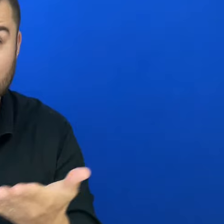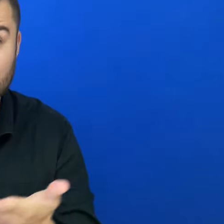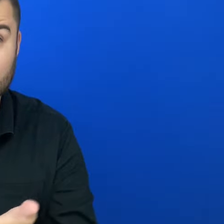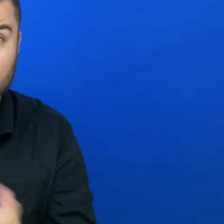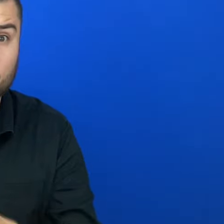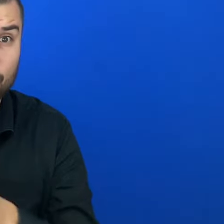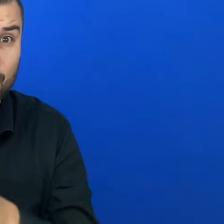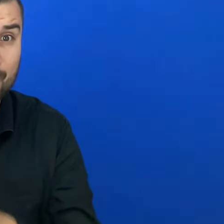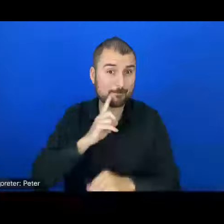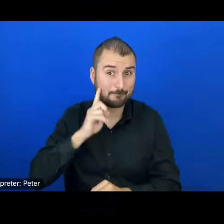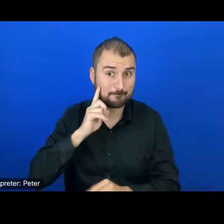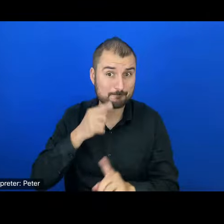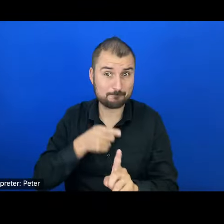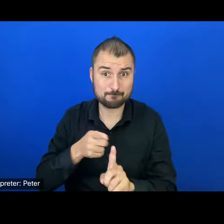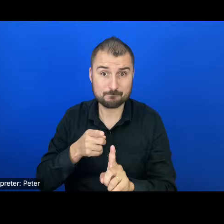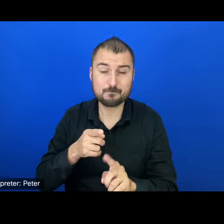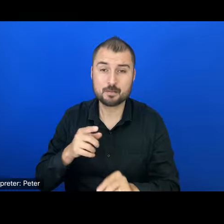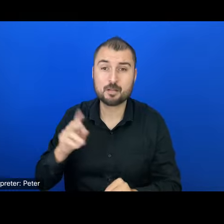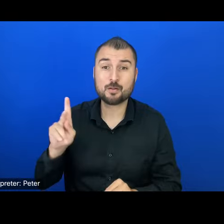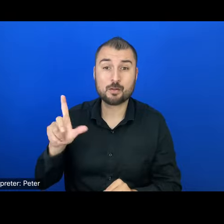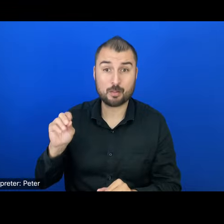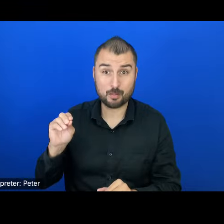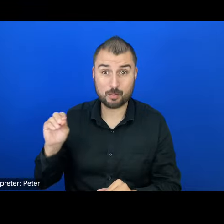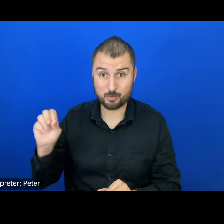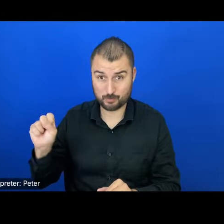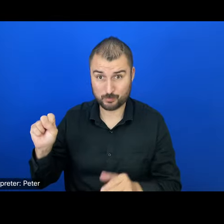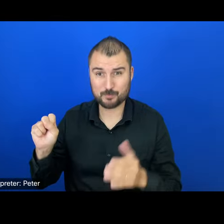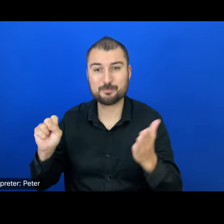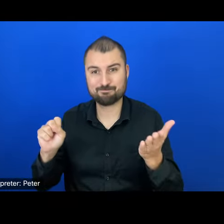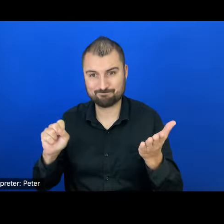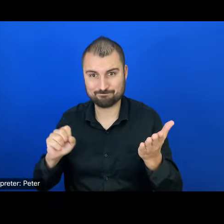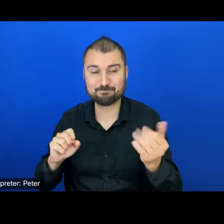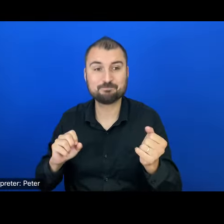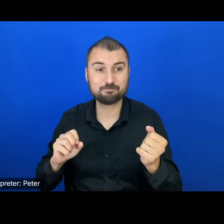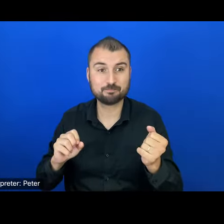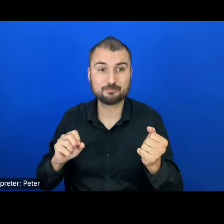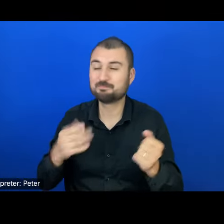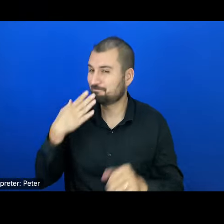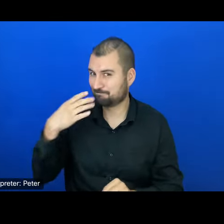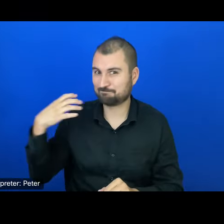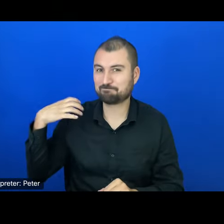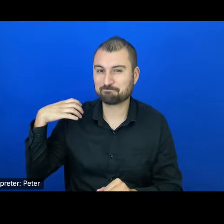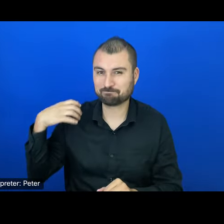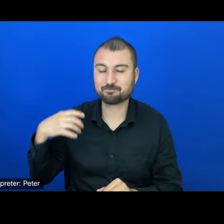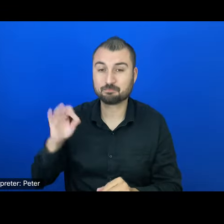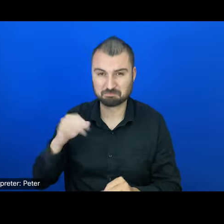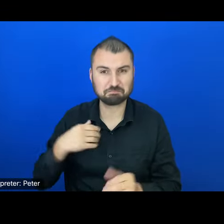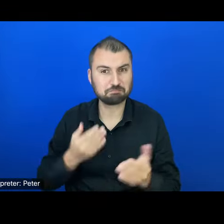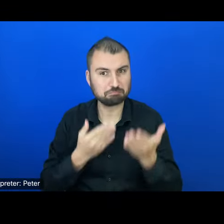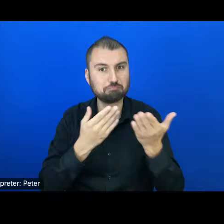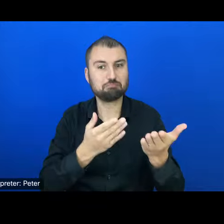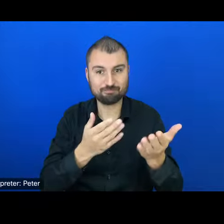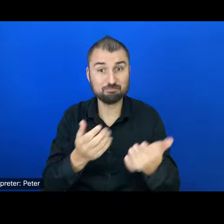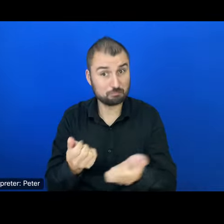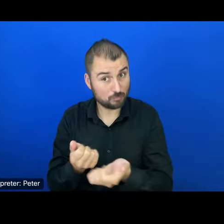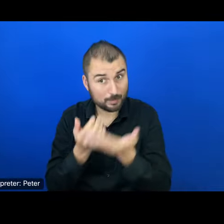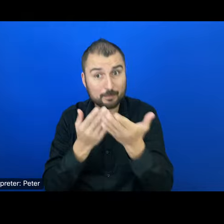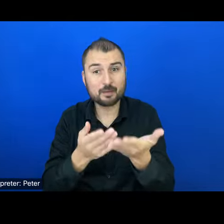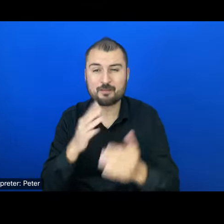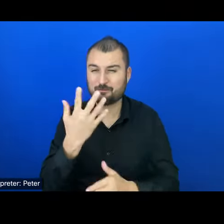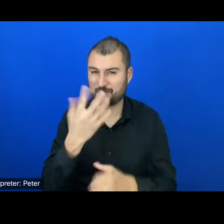Deaf? Senator Clues. Thank you, Mr. Chairman. I make a motion to recommend the 5-year